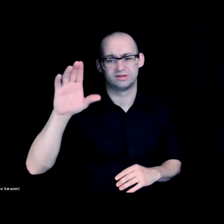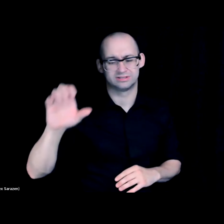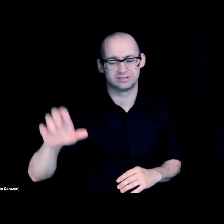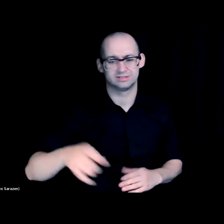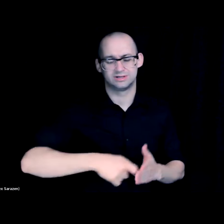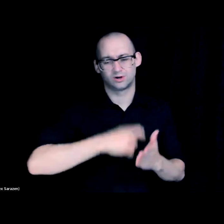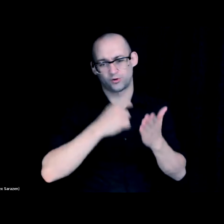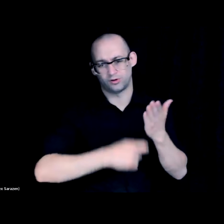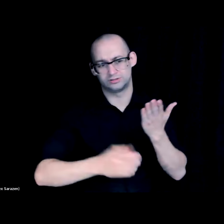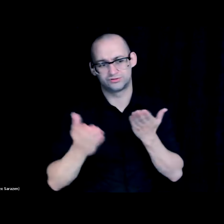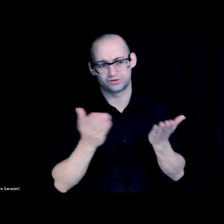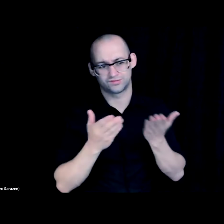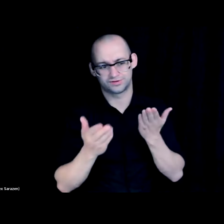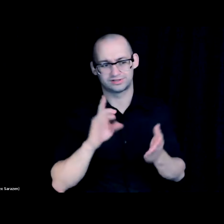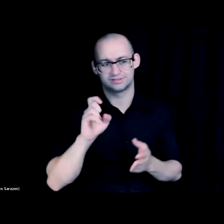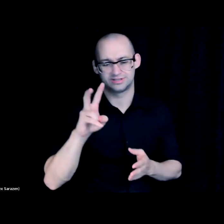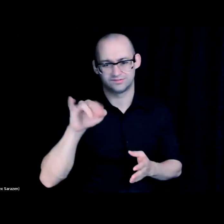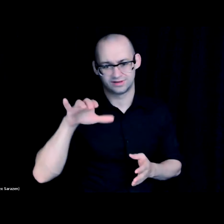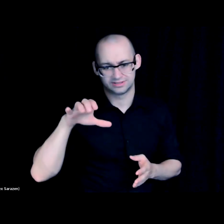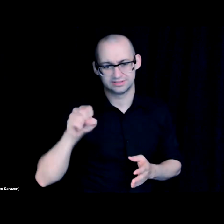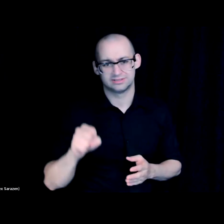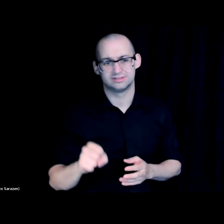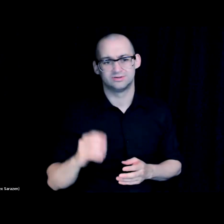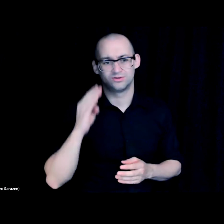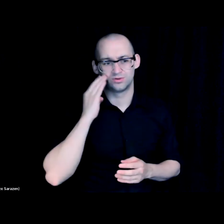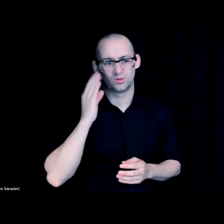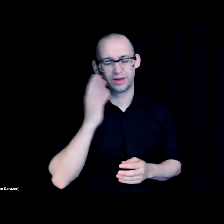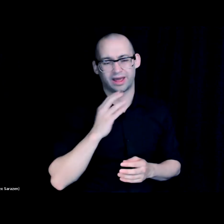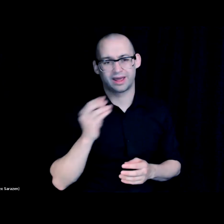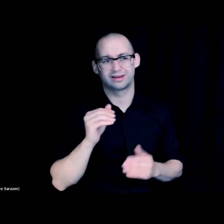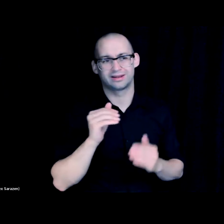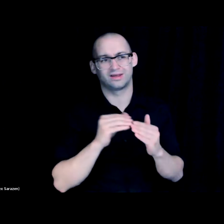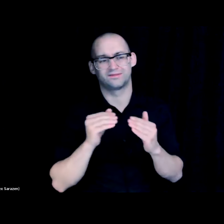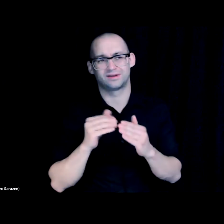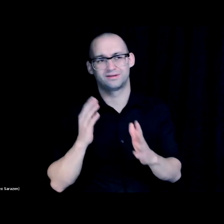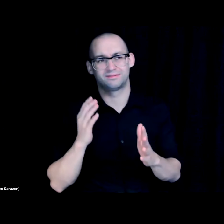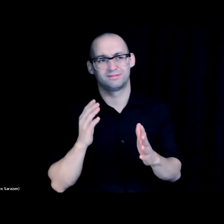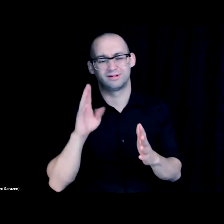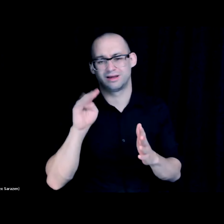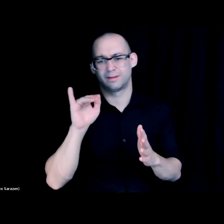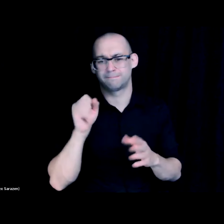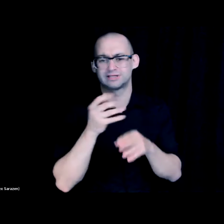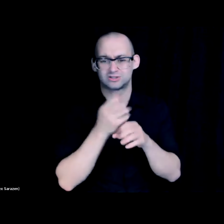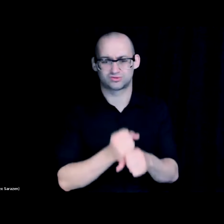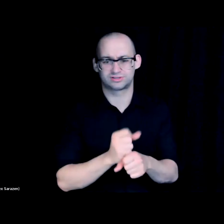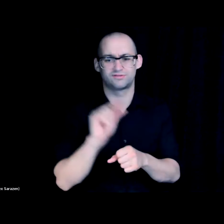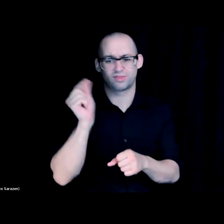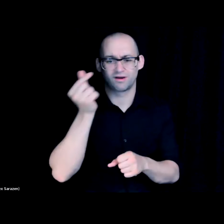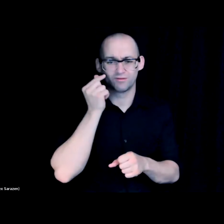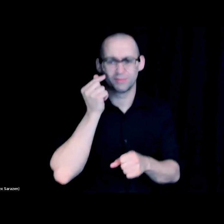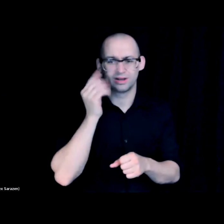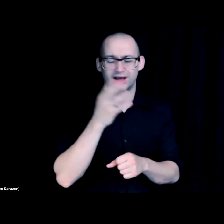cost of service and devices, and even the mistrust of government